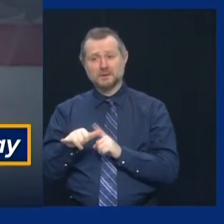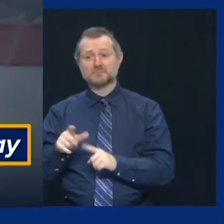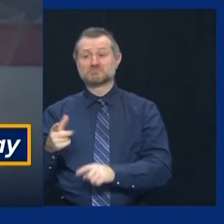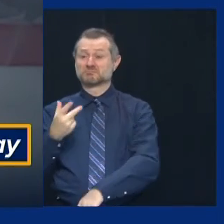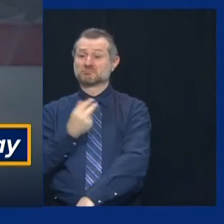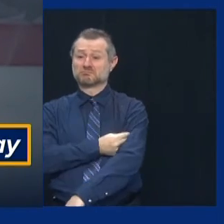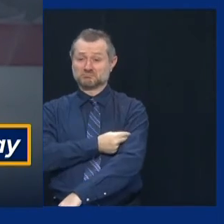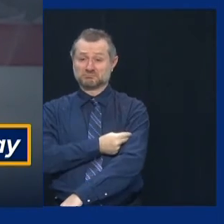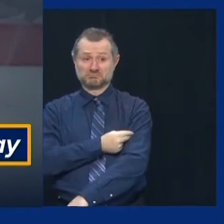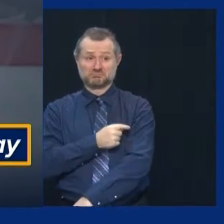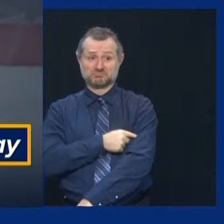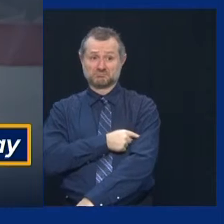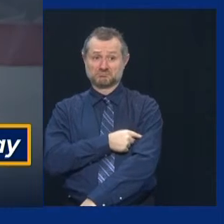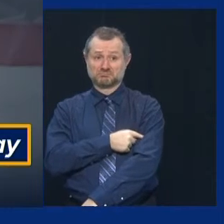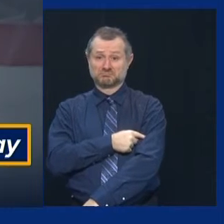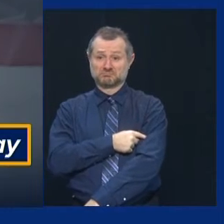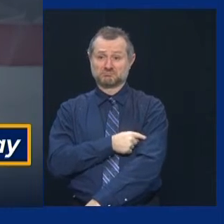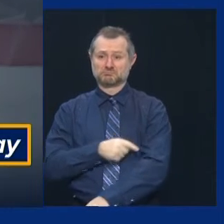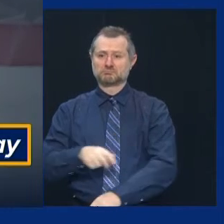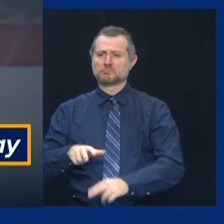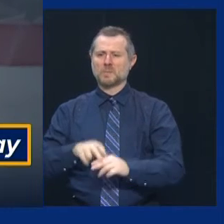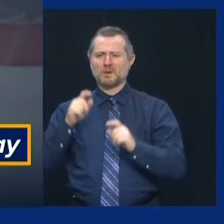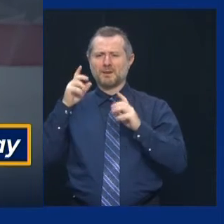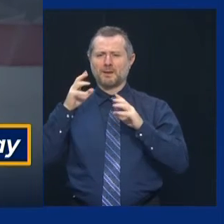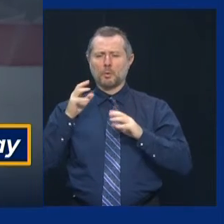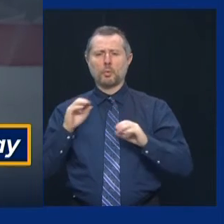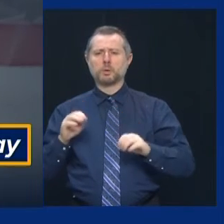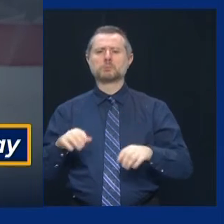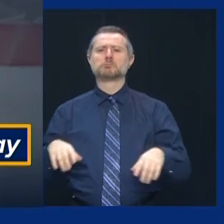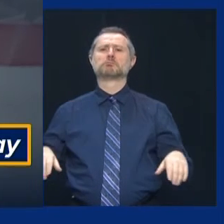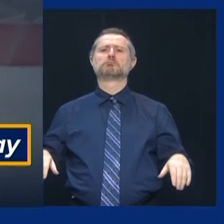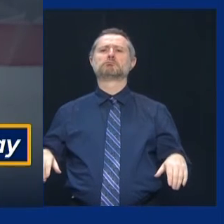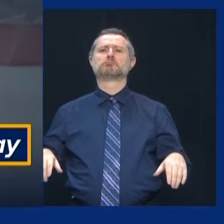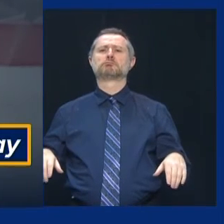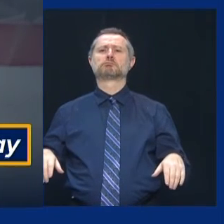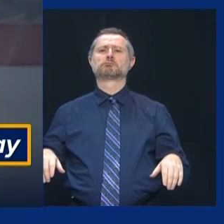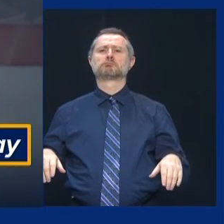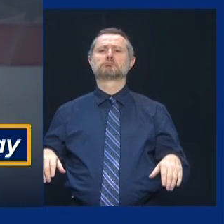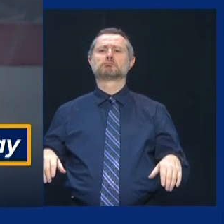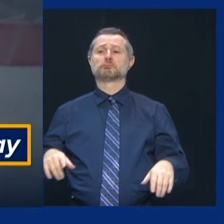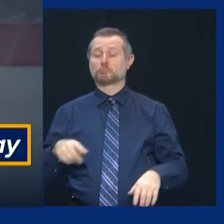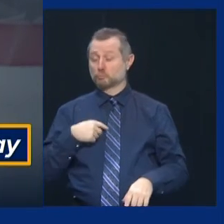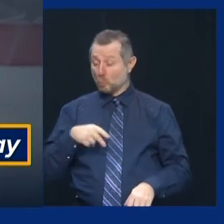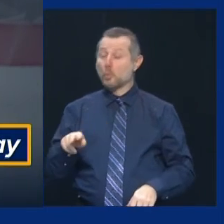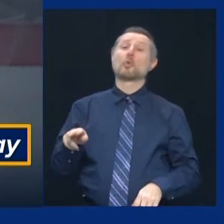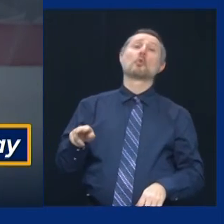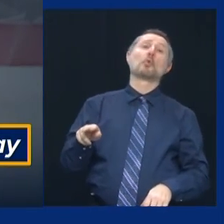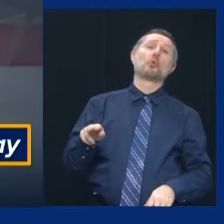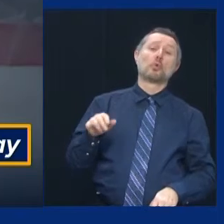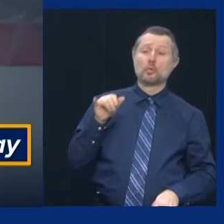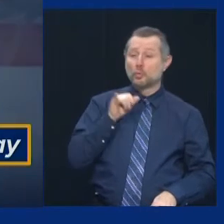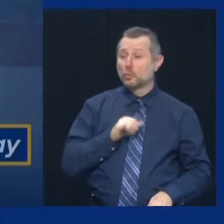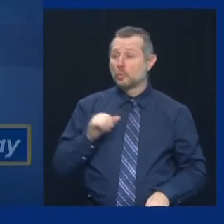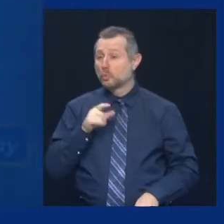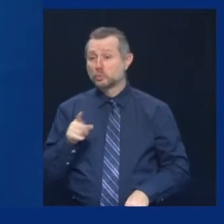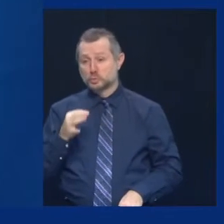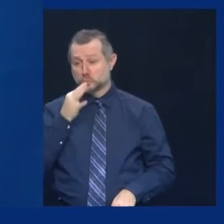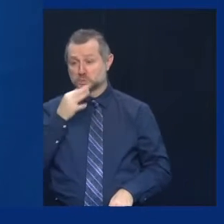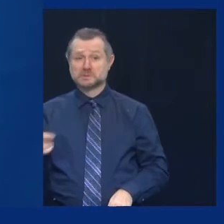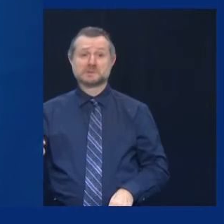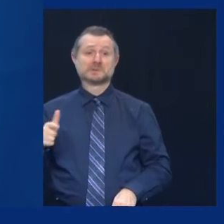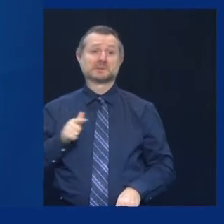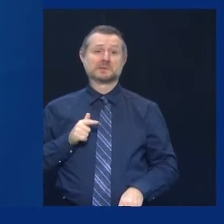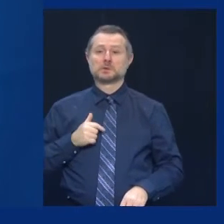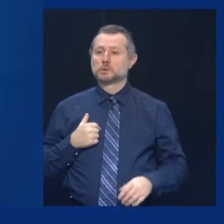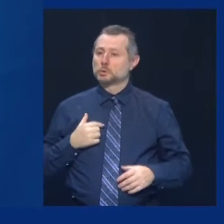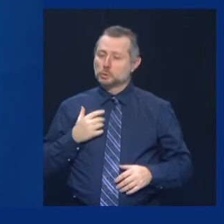face moves. That is a pro. When my time comes, I hope I'm as good as